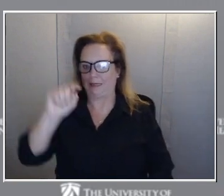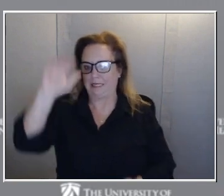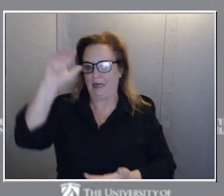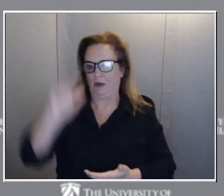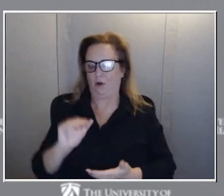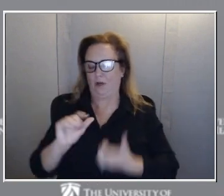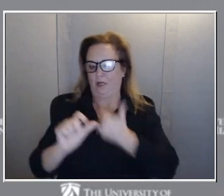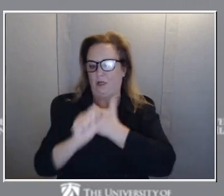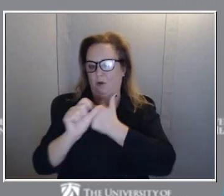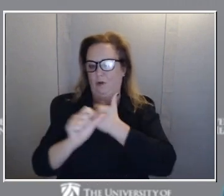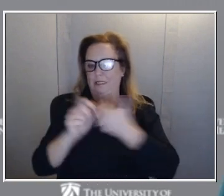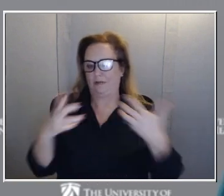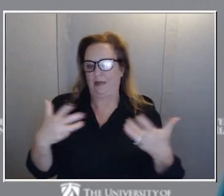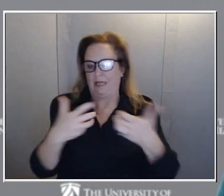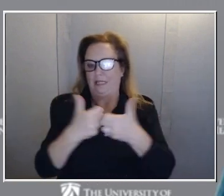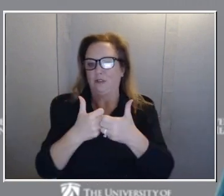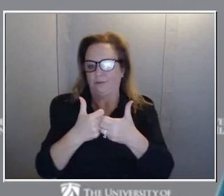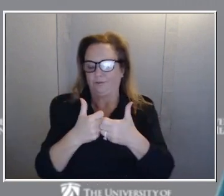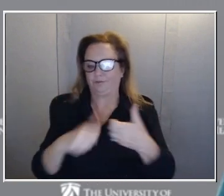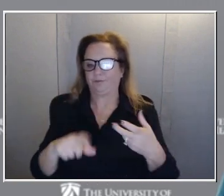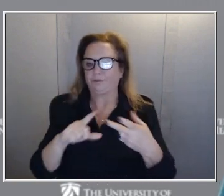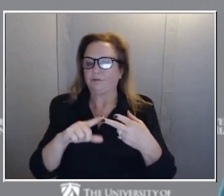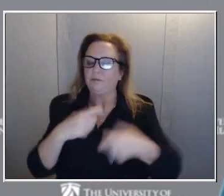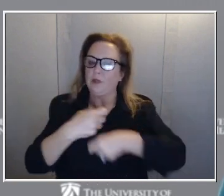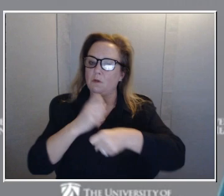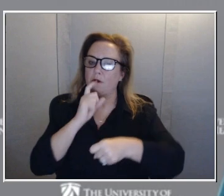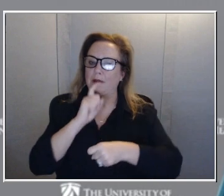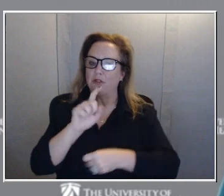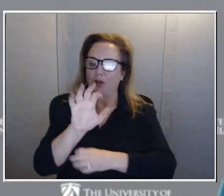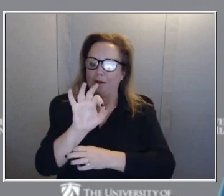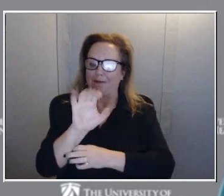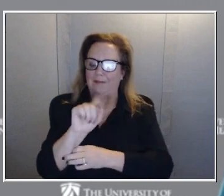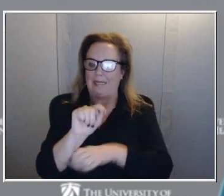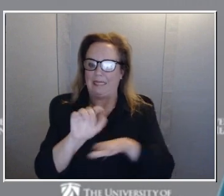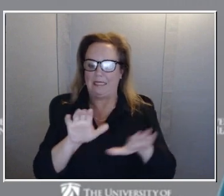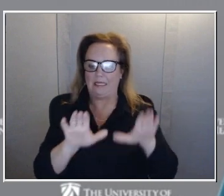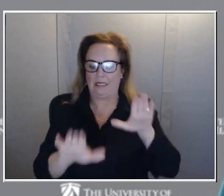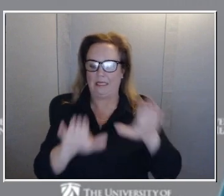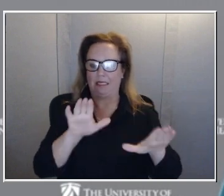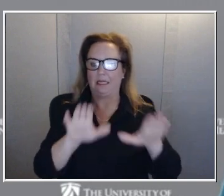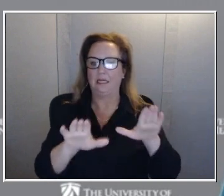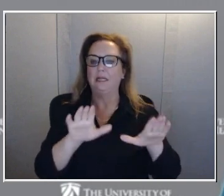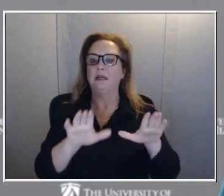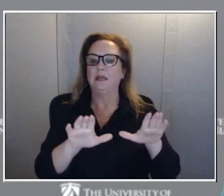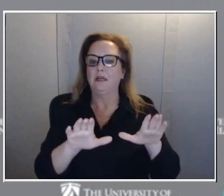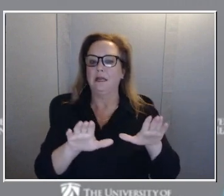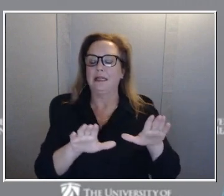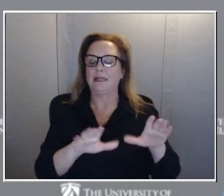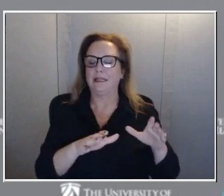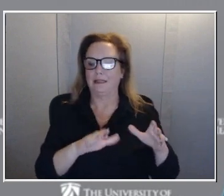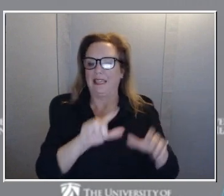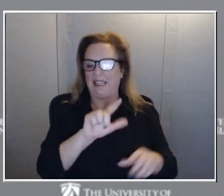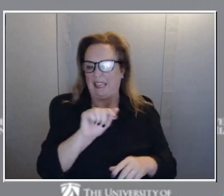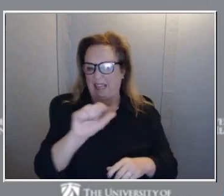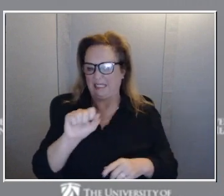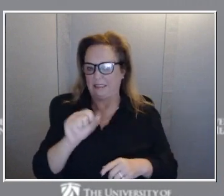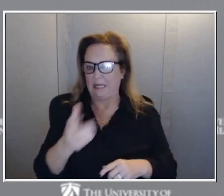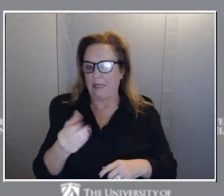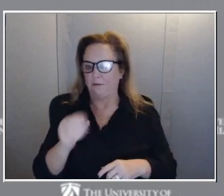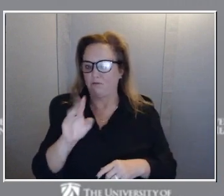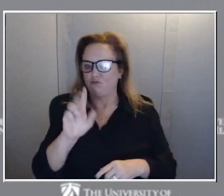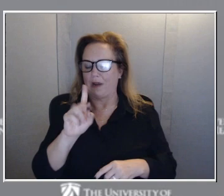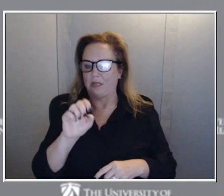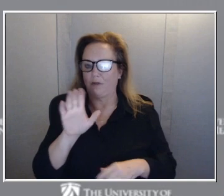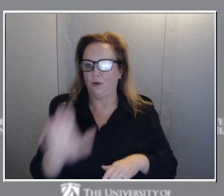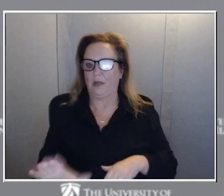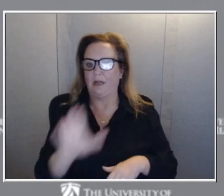the risk of a collision. We want to make sure that feet are positioned well between the gas and the brake, so that way if you need to brake